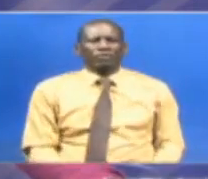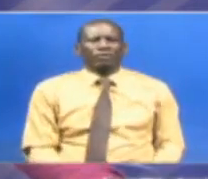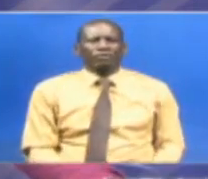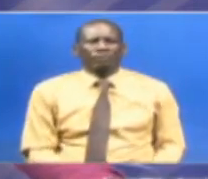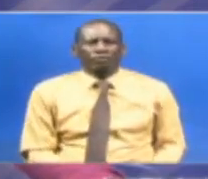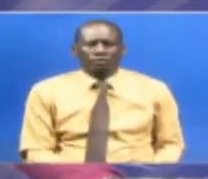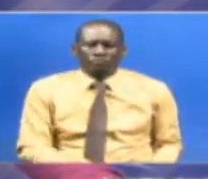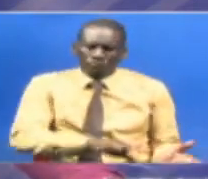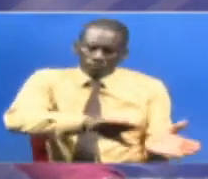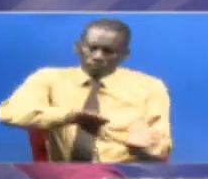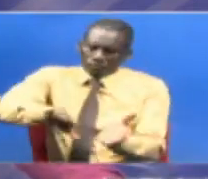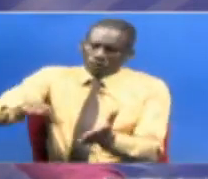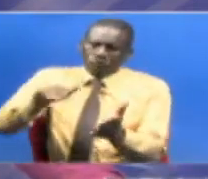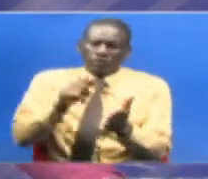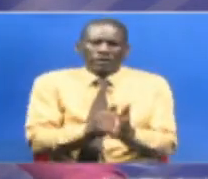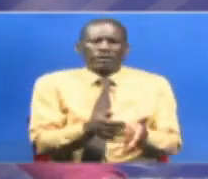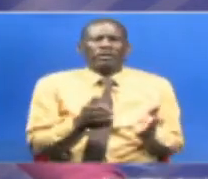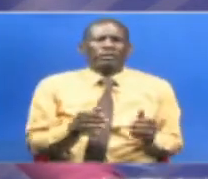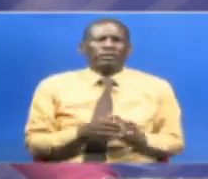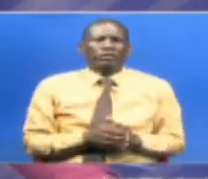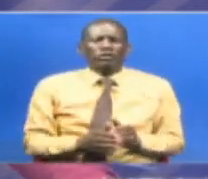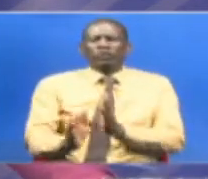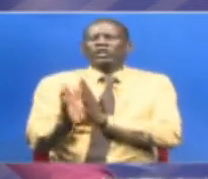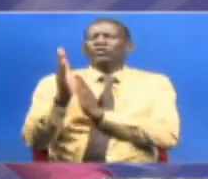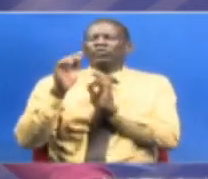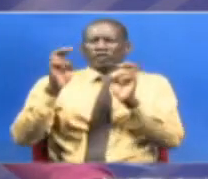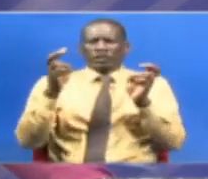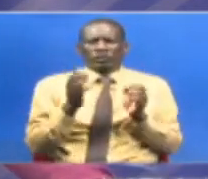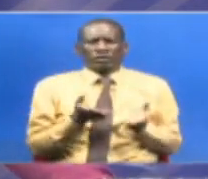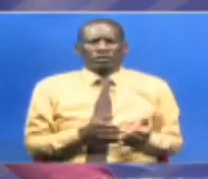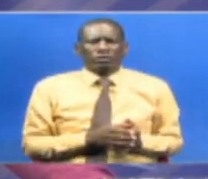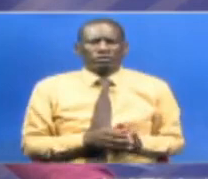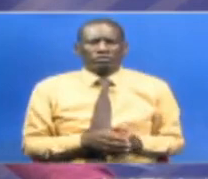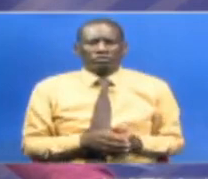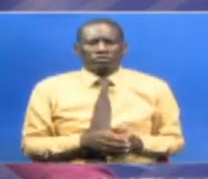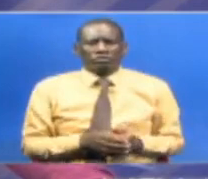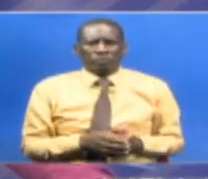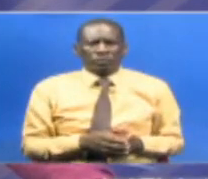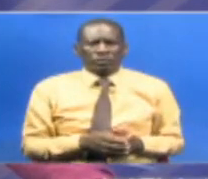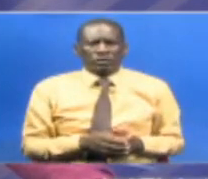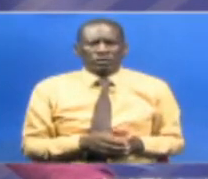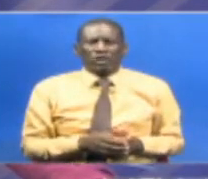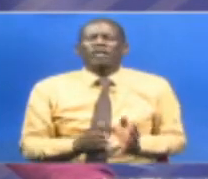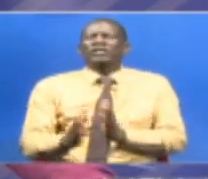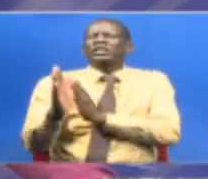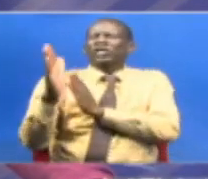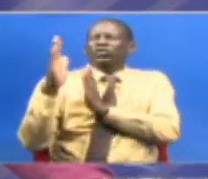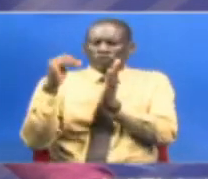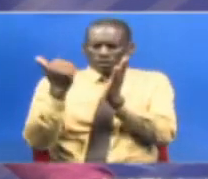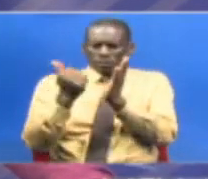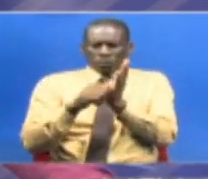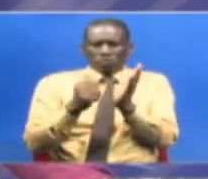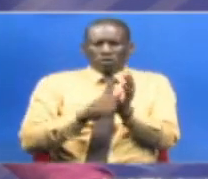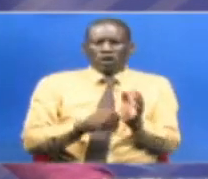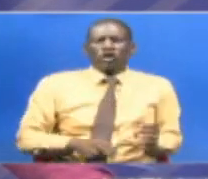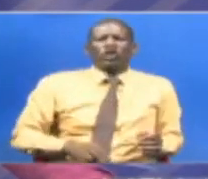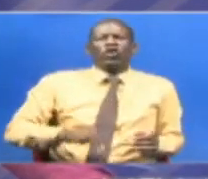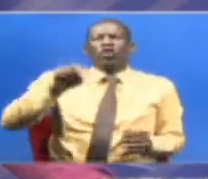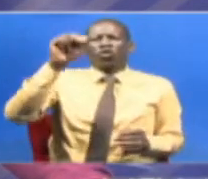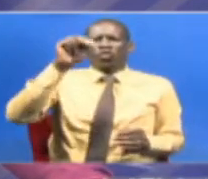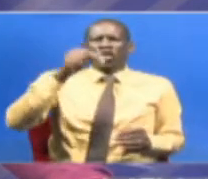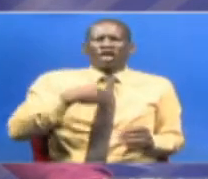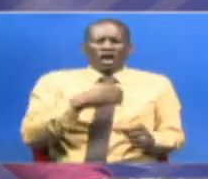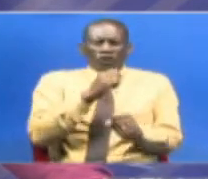Right, away from that now and to security matters. And the runaway insecurity in the north has seen many